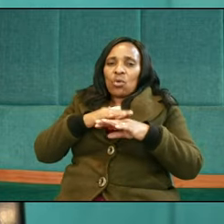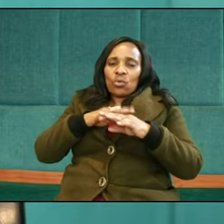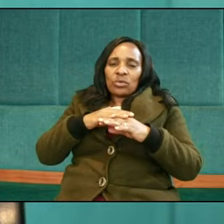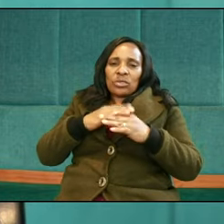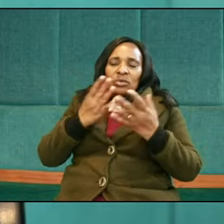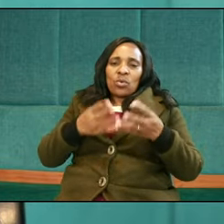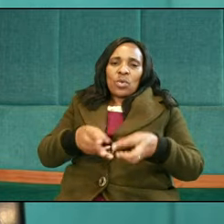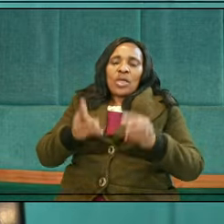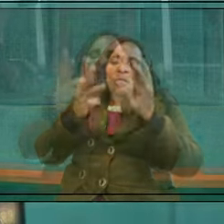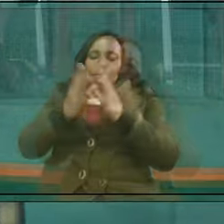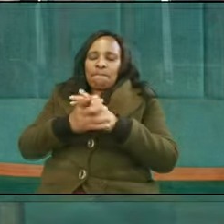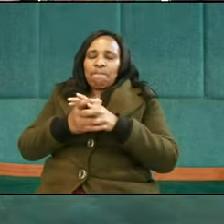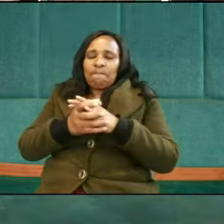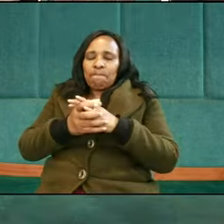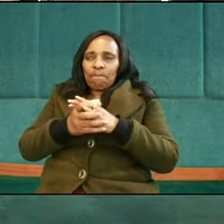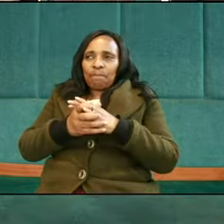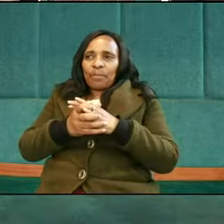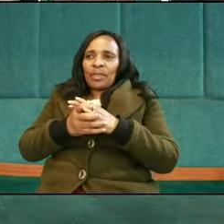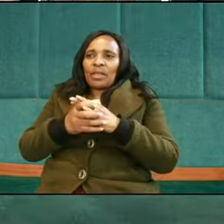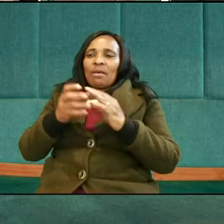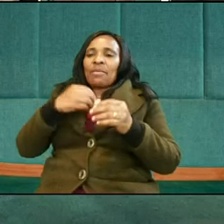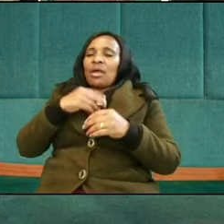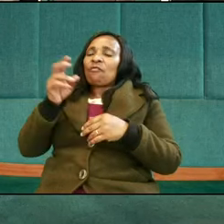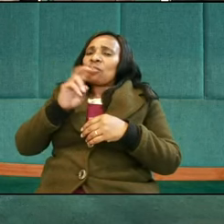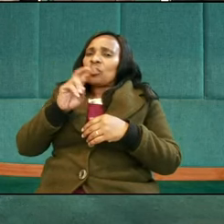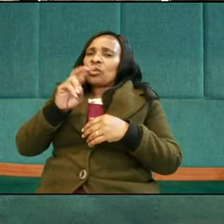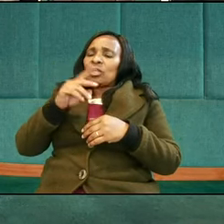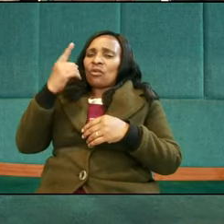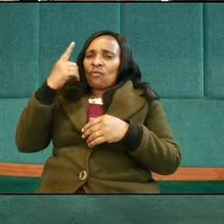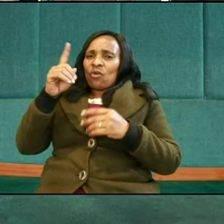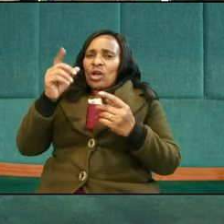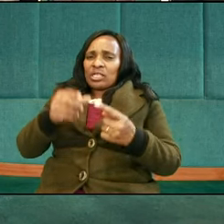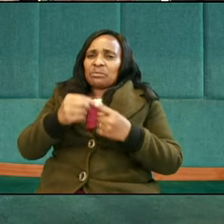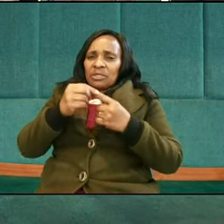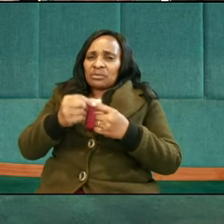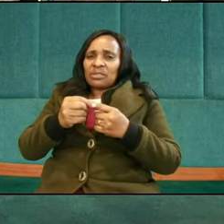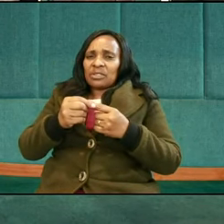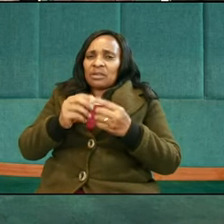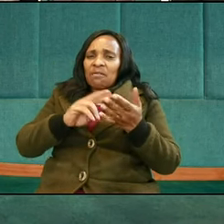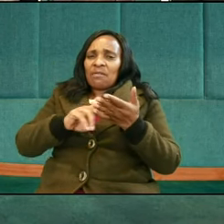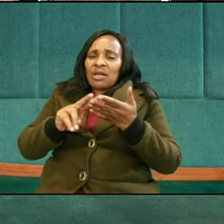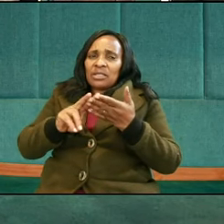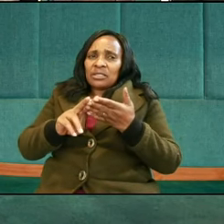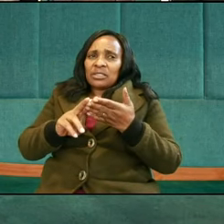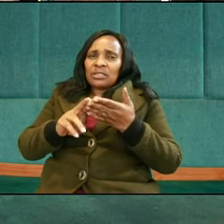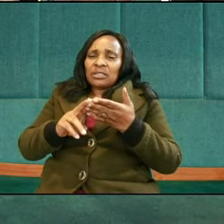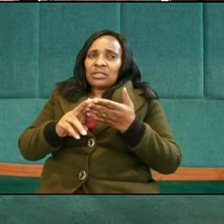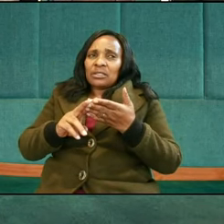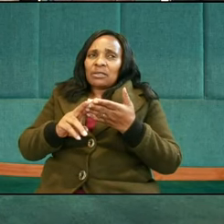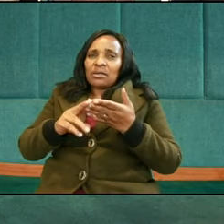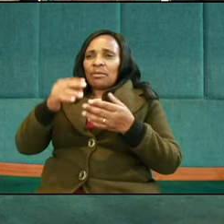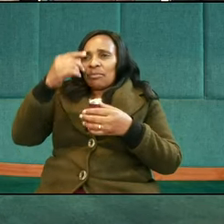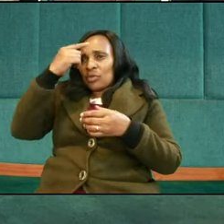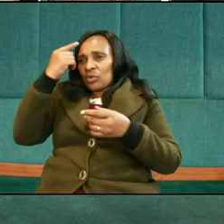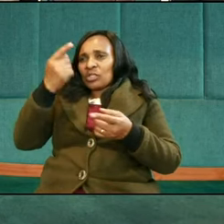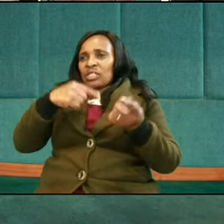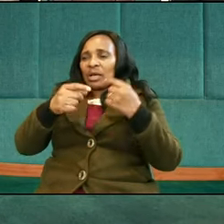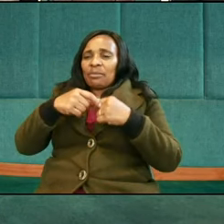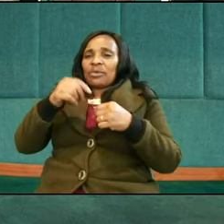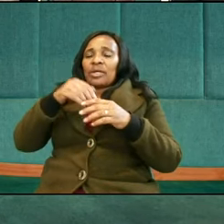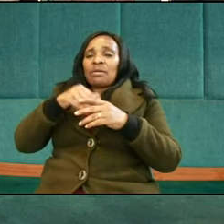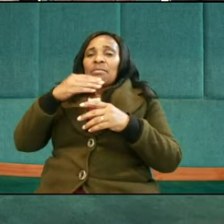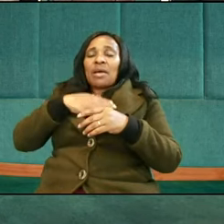remembrance. Ashley? Well, I've been looking for a particular verse. I can't even paraphrase it because it's not coming to